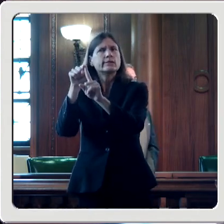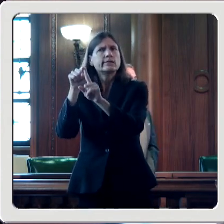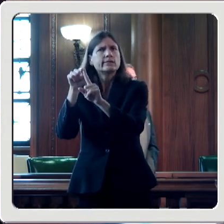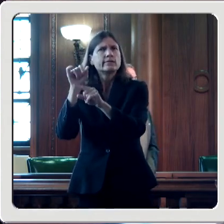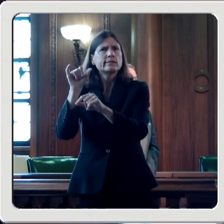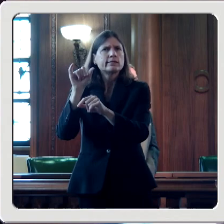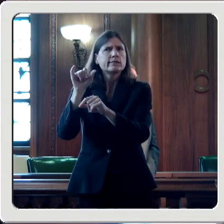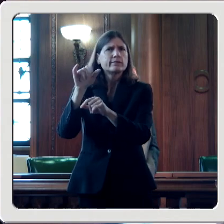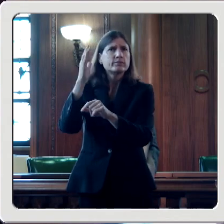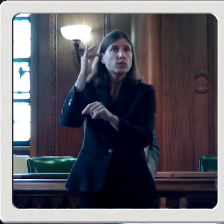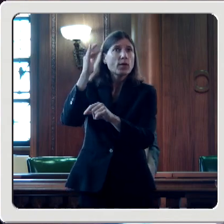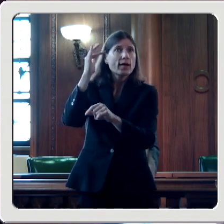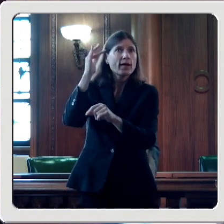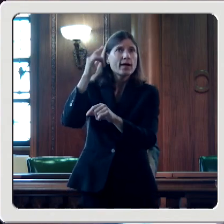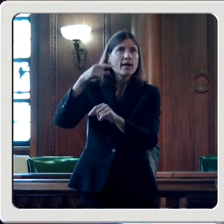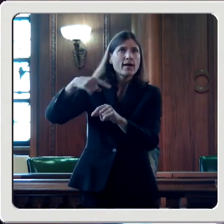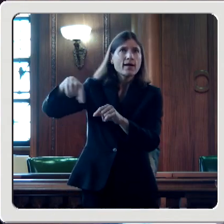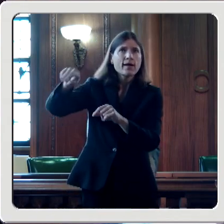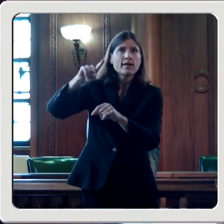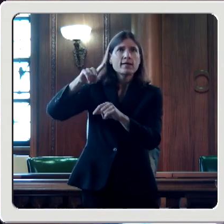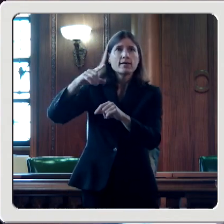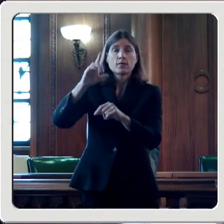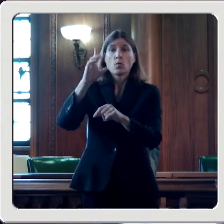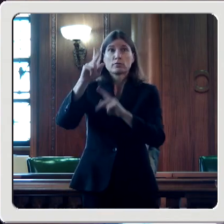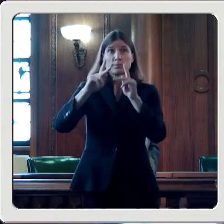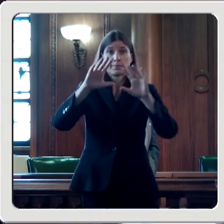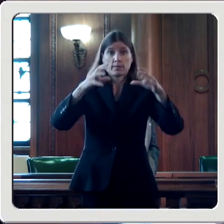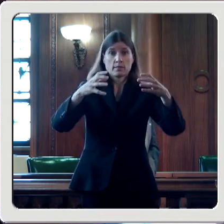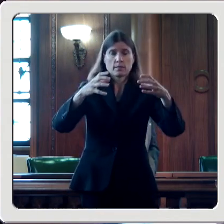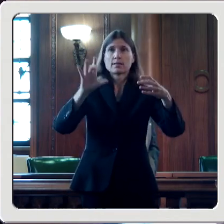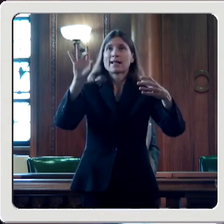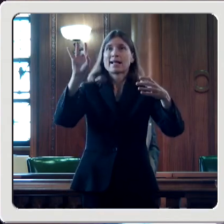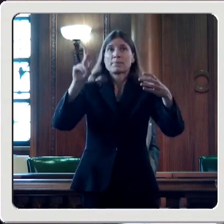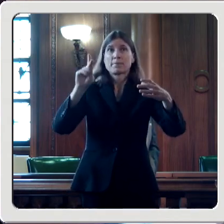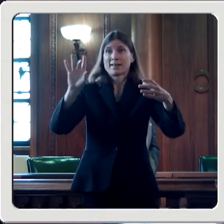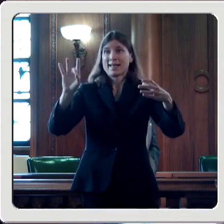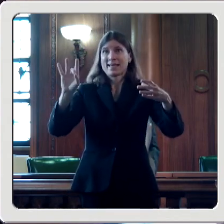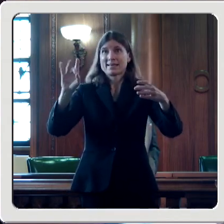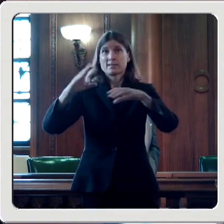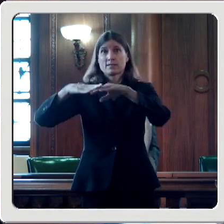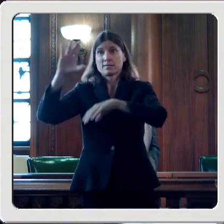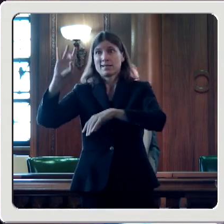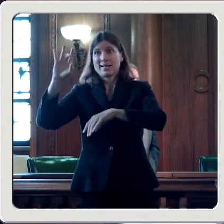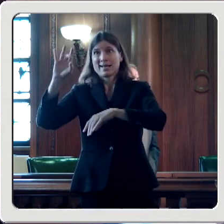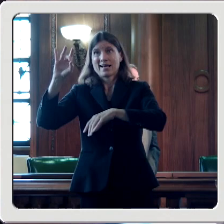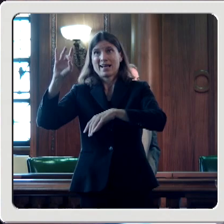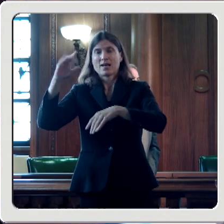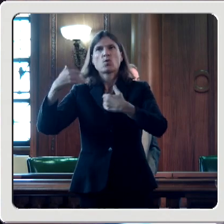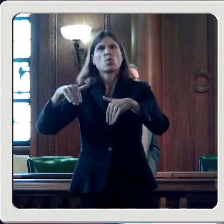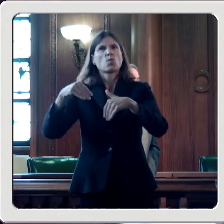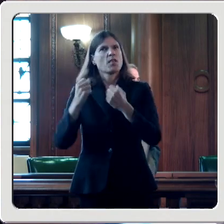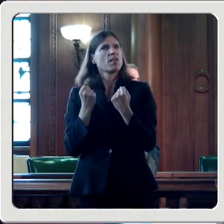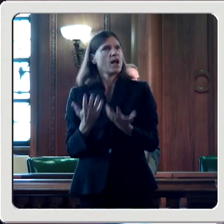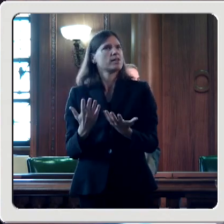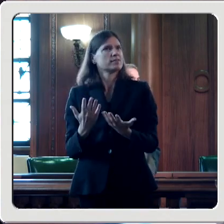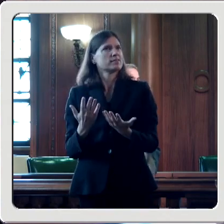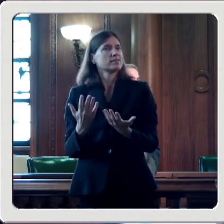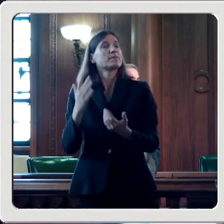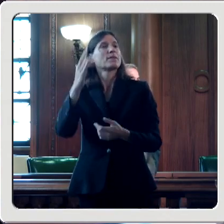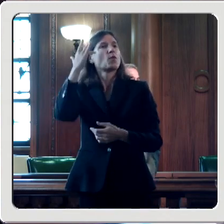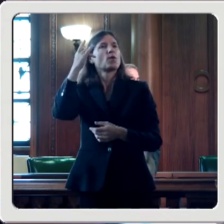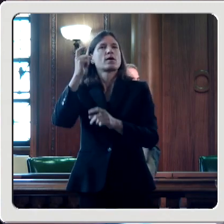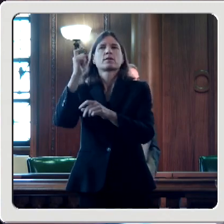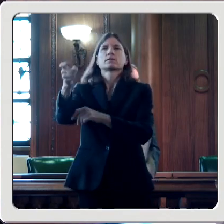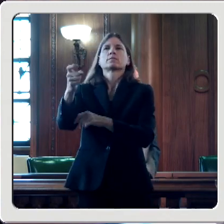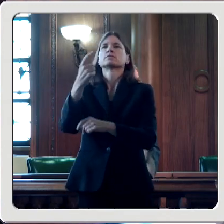100,000. And South Hadley is indeed a small community, so every single infection matters, and we look at that